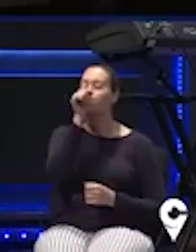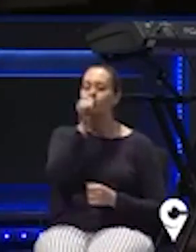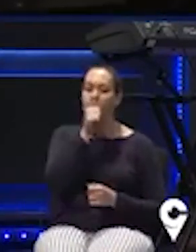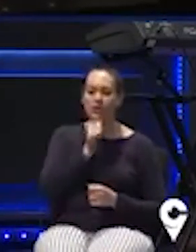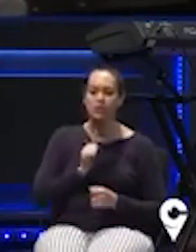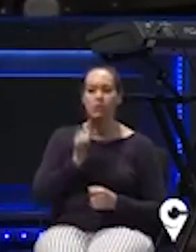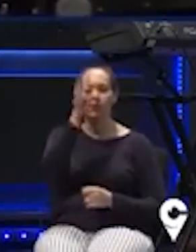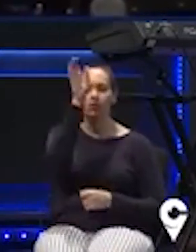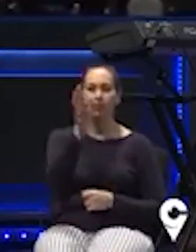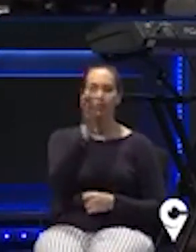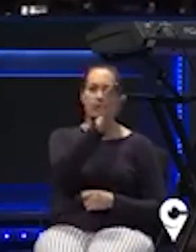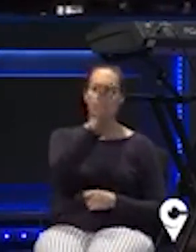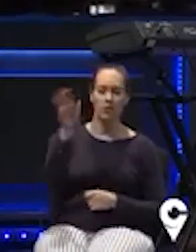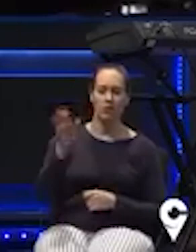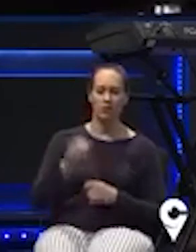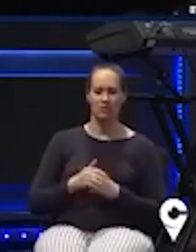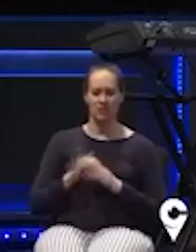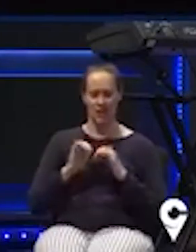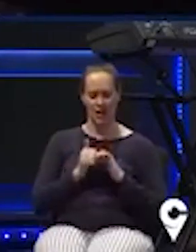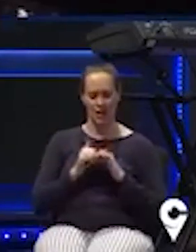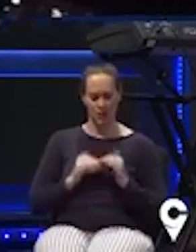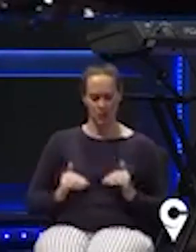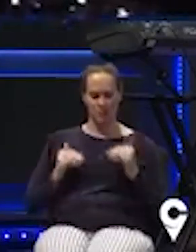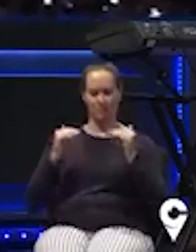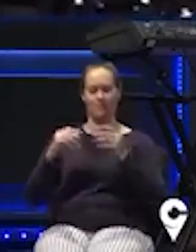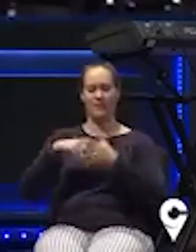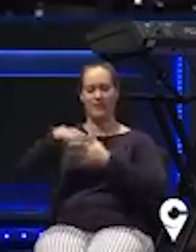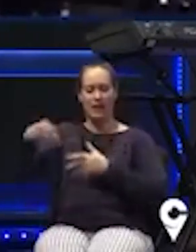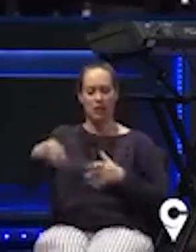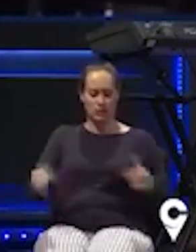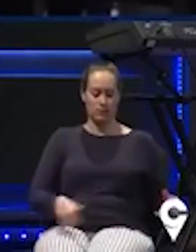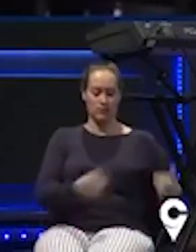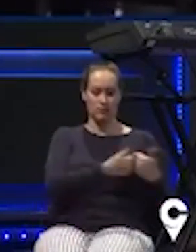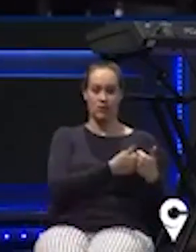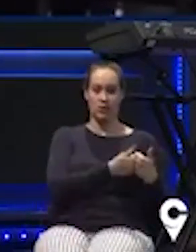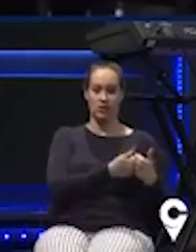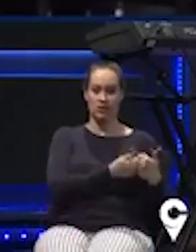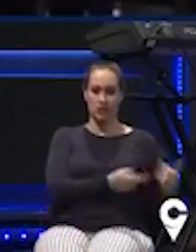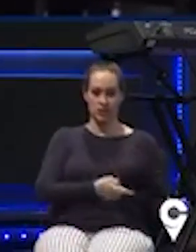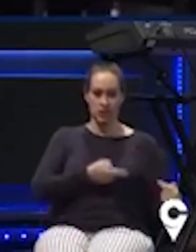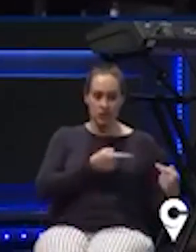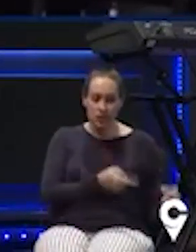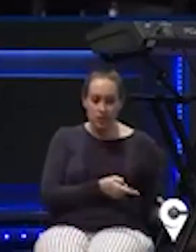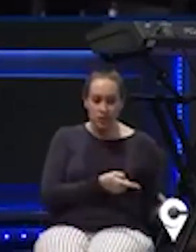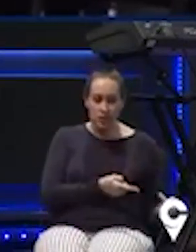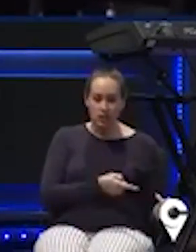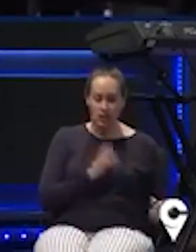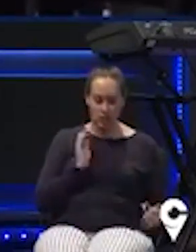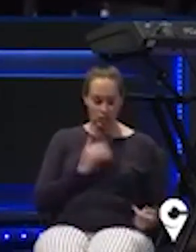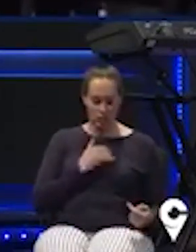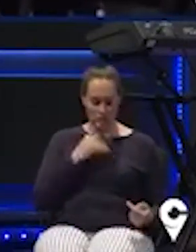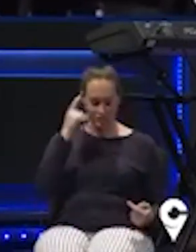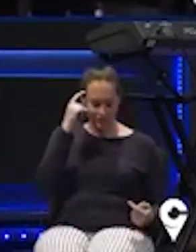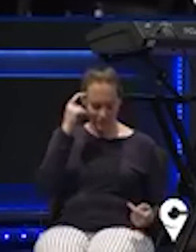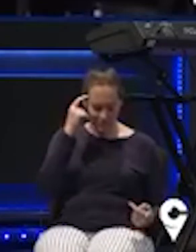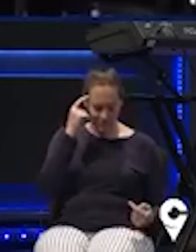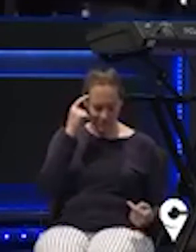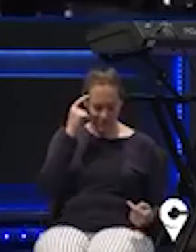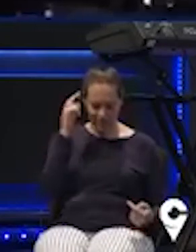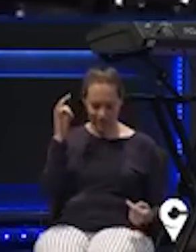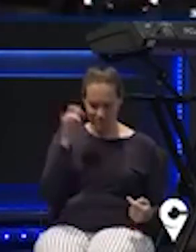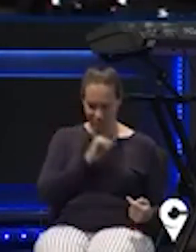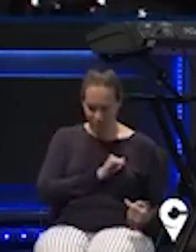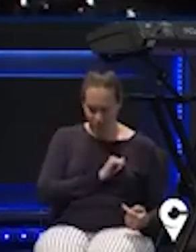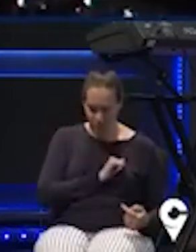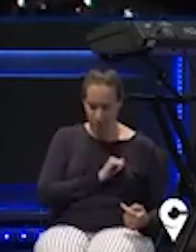cross. How you can advance out of adversity is we have that same mind, that same attitude of Christ. I